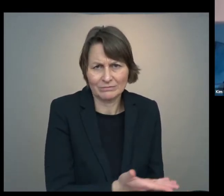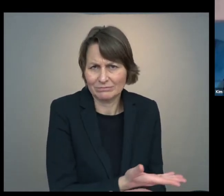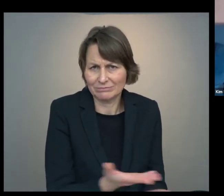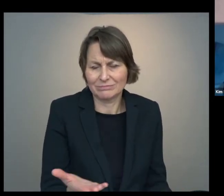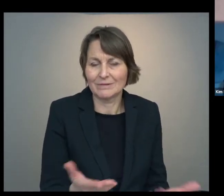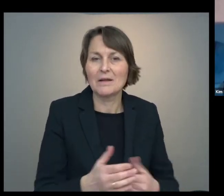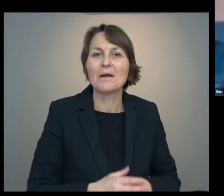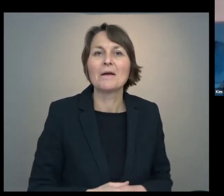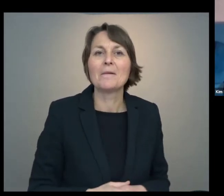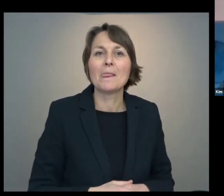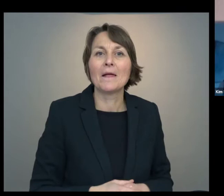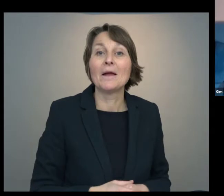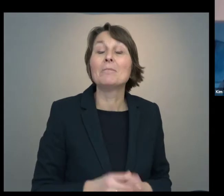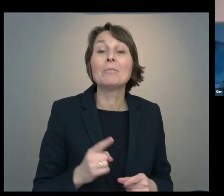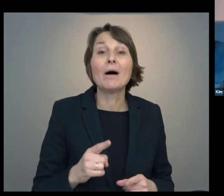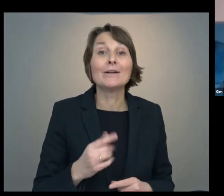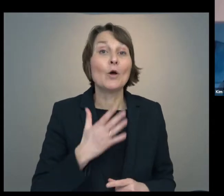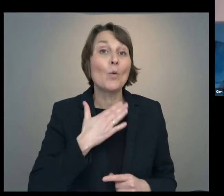proven concept.